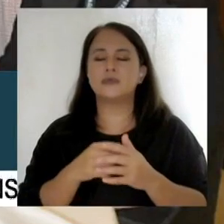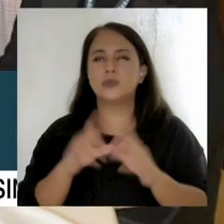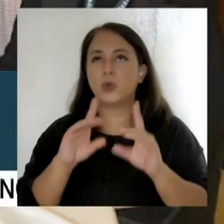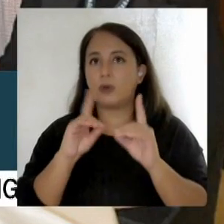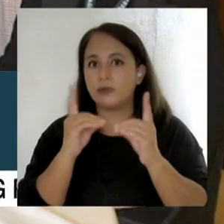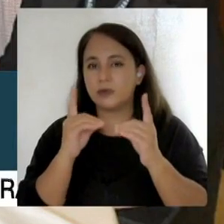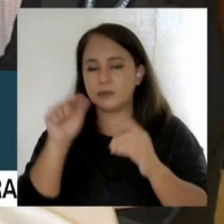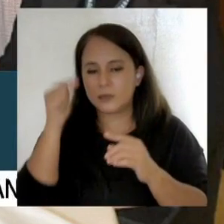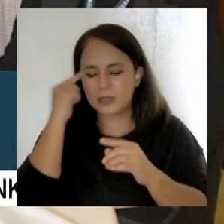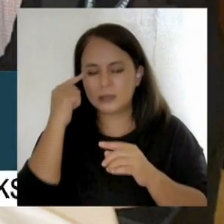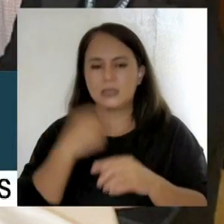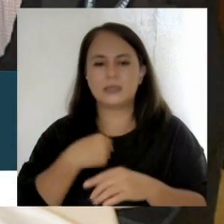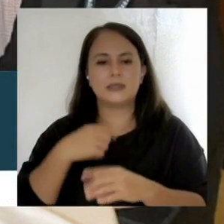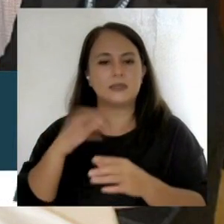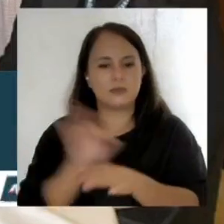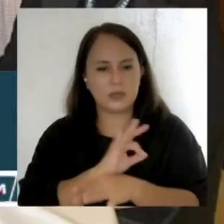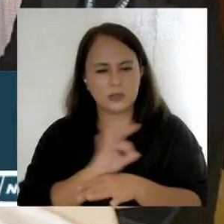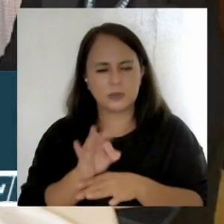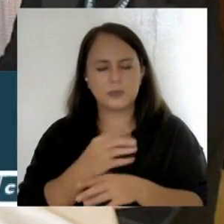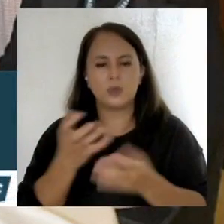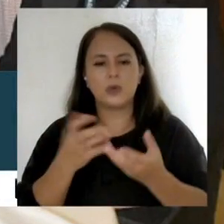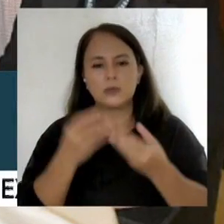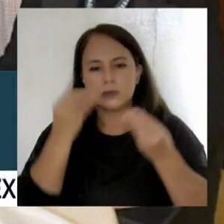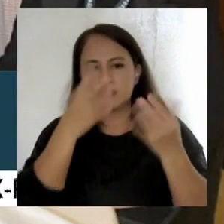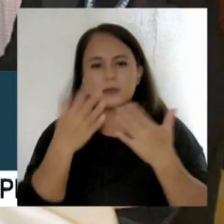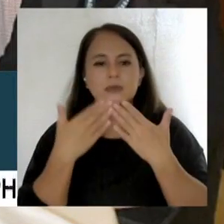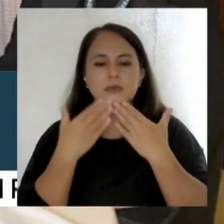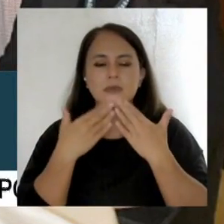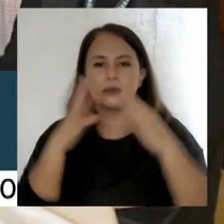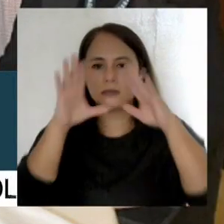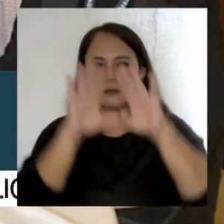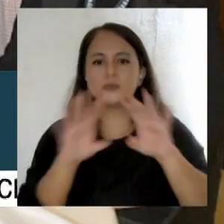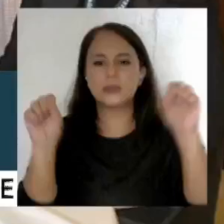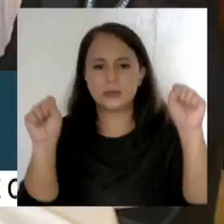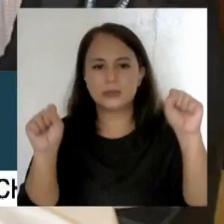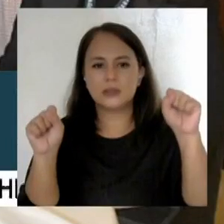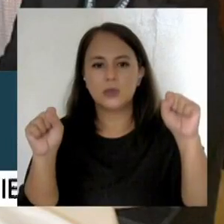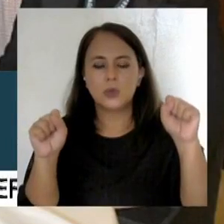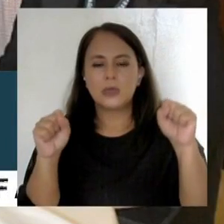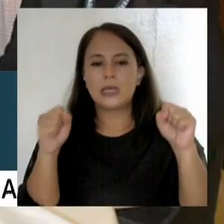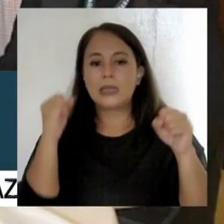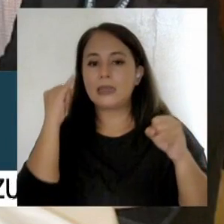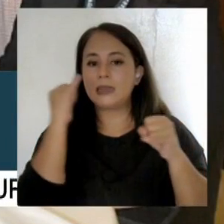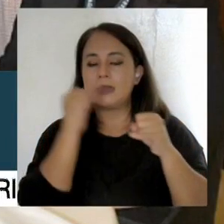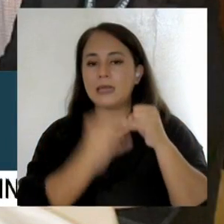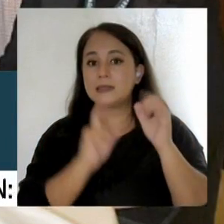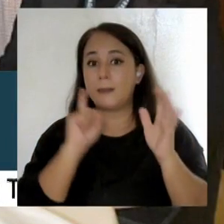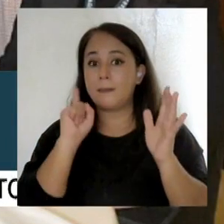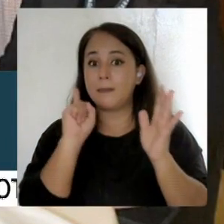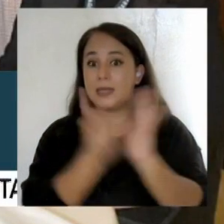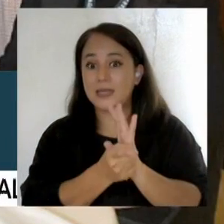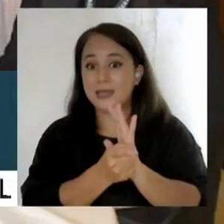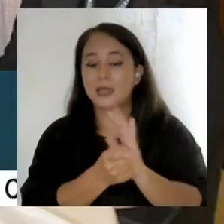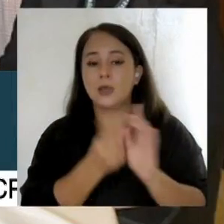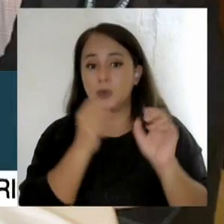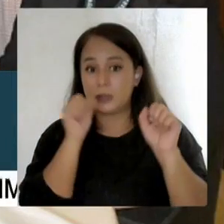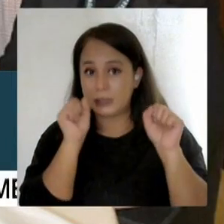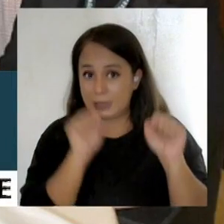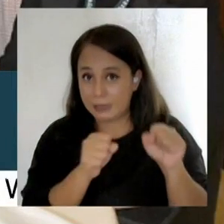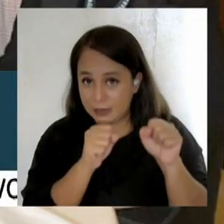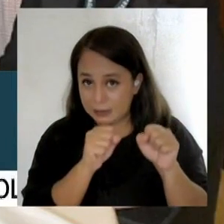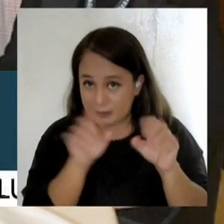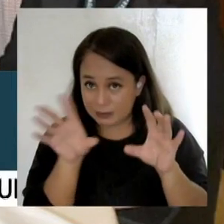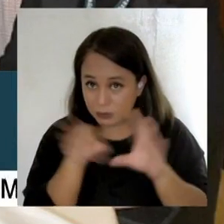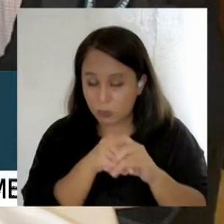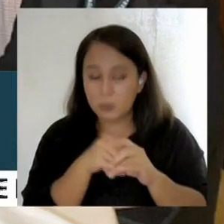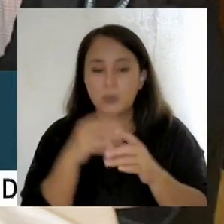there because I would like to extend my thanks to the president. It was a last-minute plea if we can be accommodated, because I